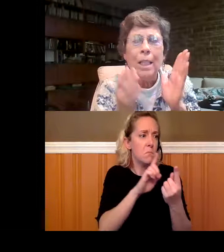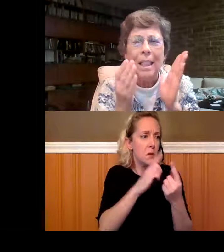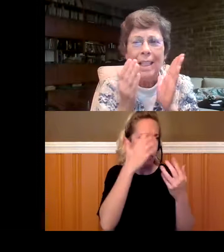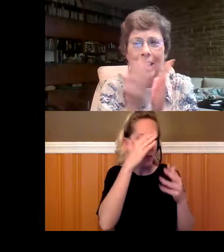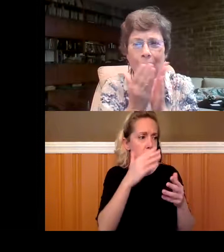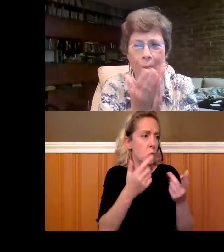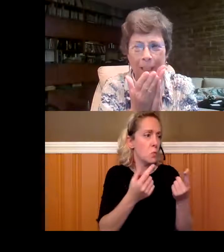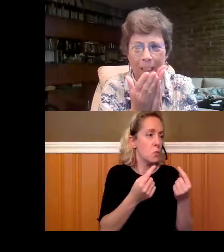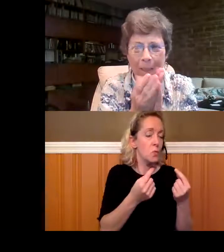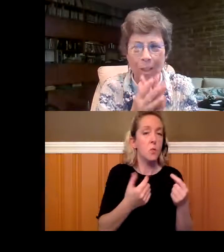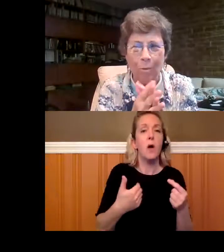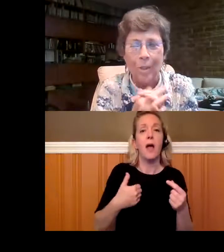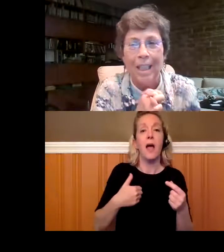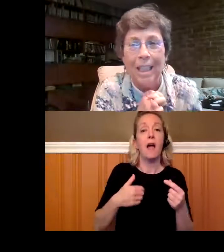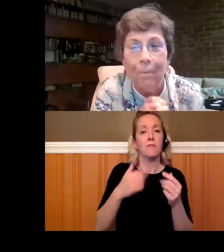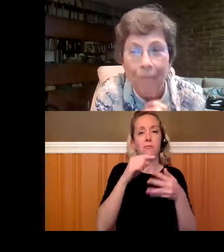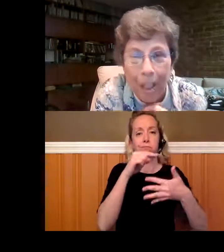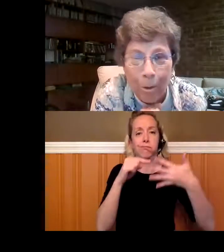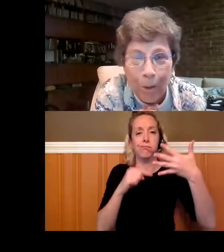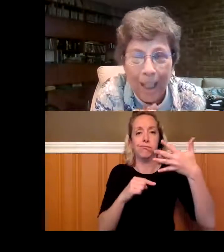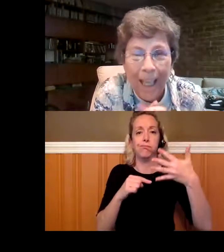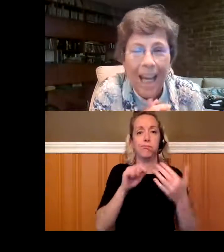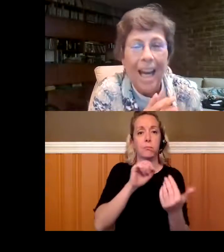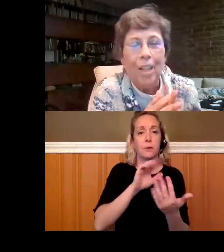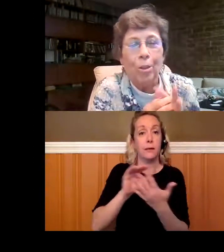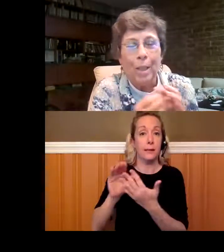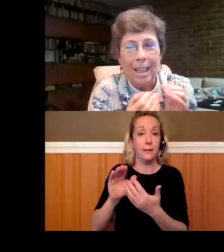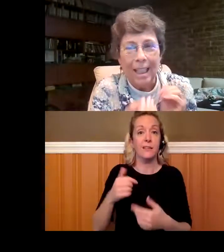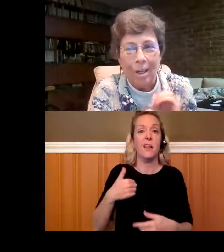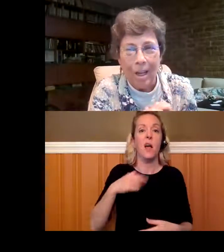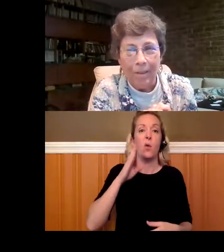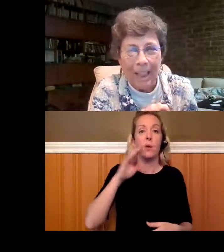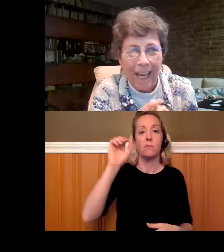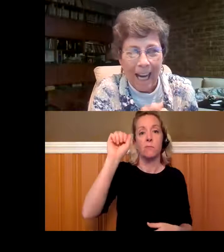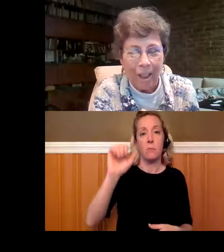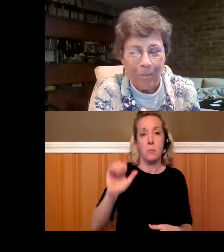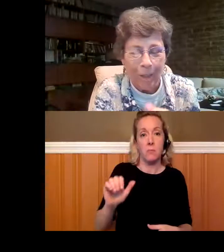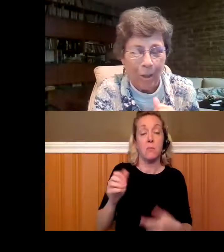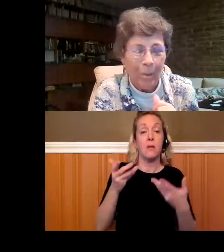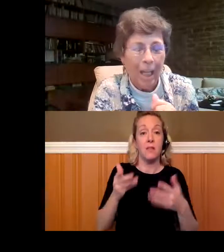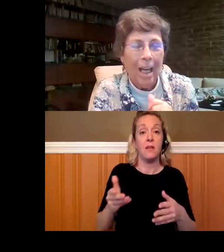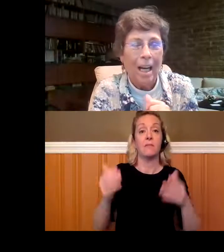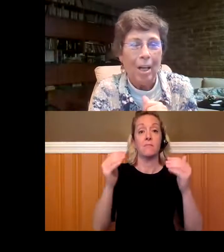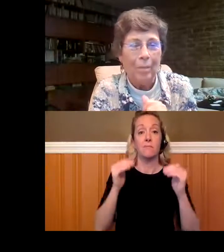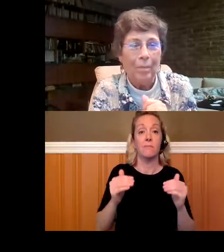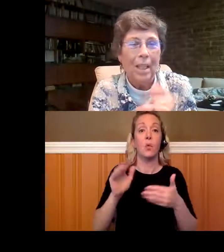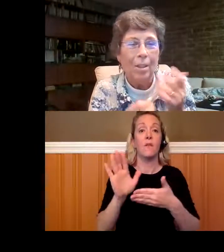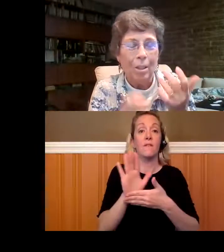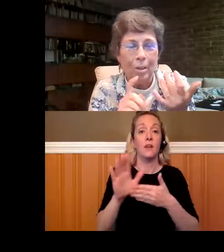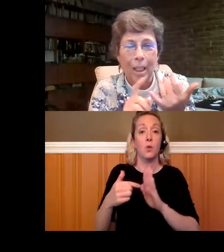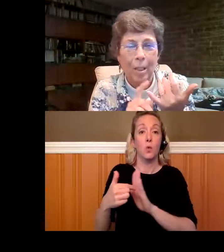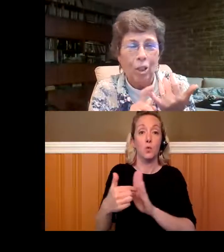very quickly because we're going to see some videos and you're going to see a lot of these in action. So they